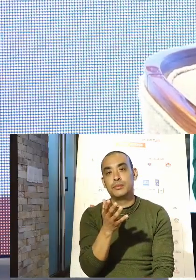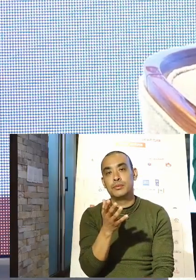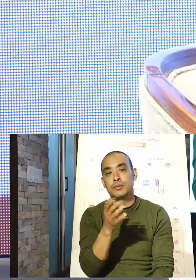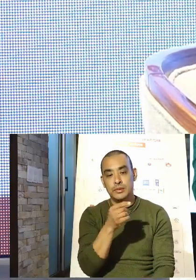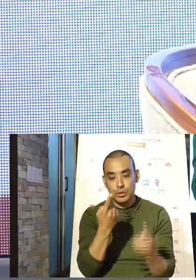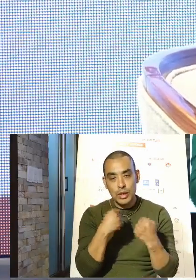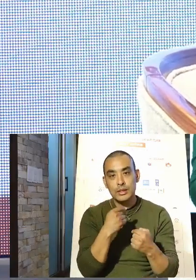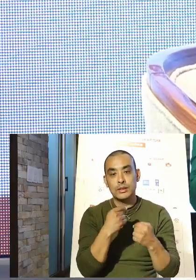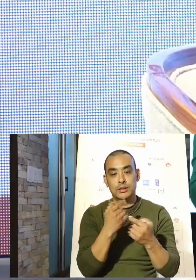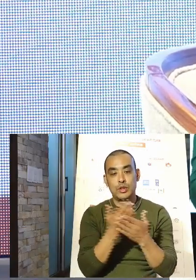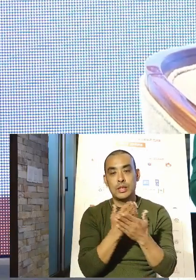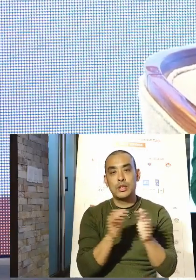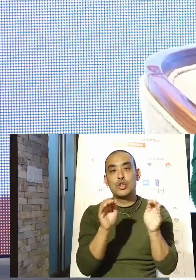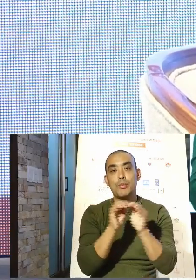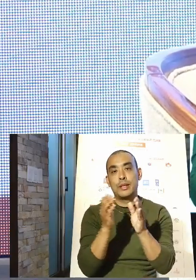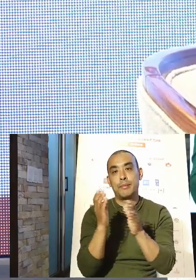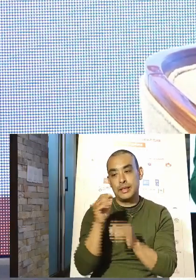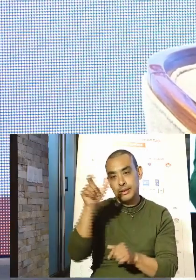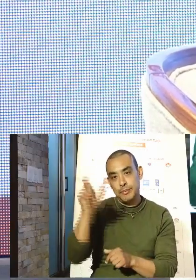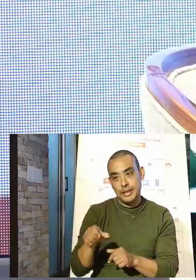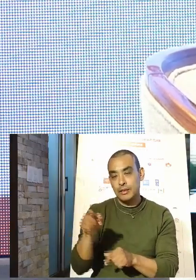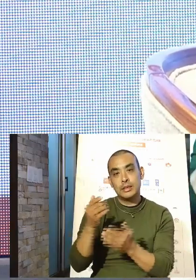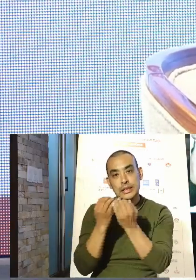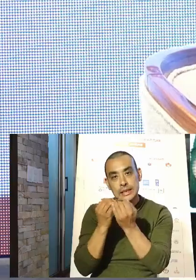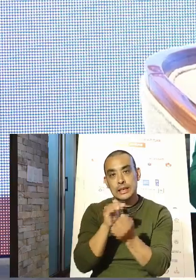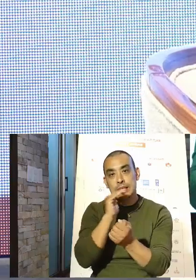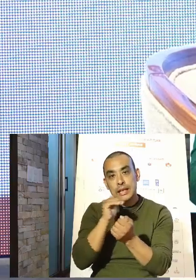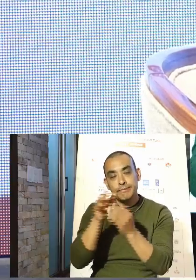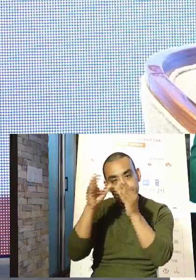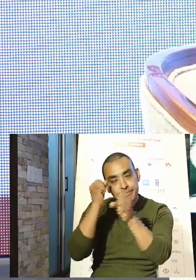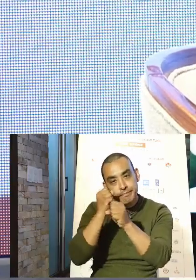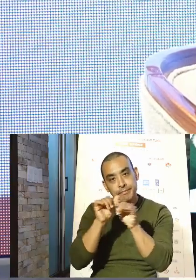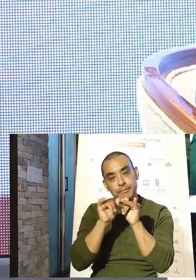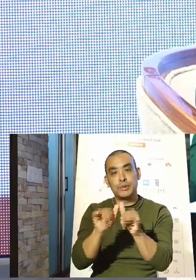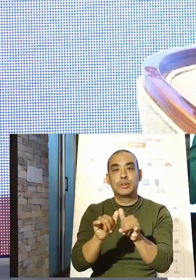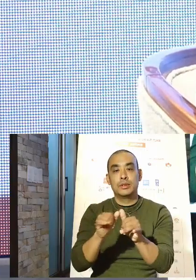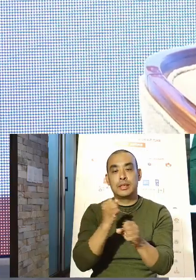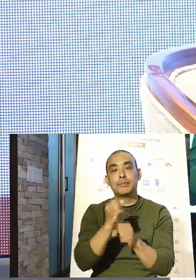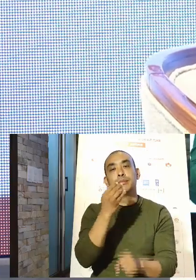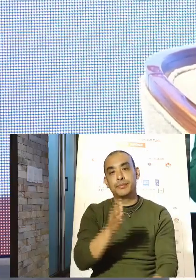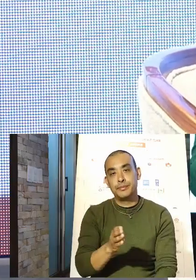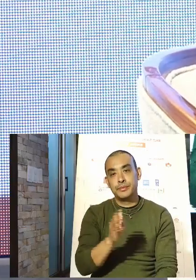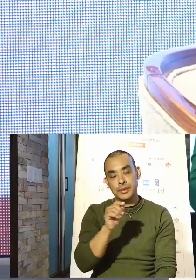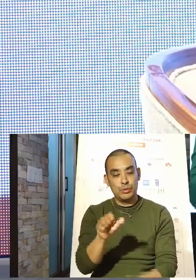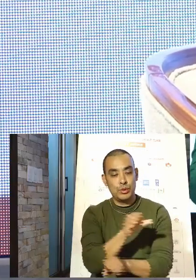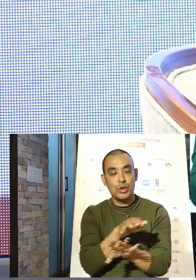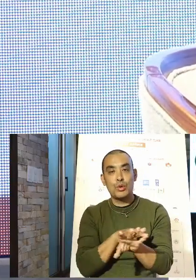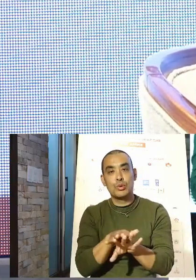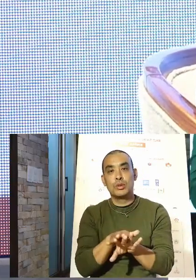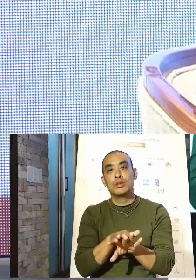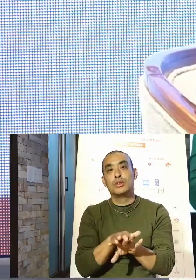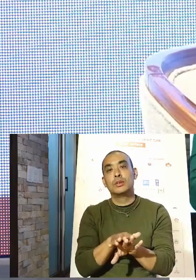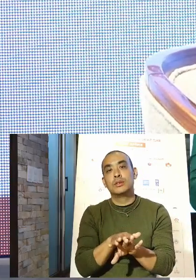health counselors have also undergone training. These school teachers have also undergone training on these components. So they are getting not